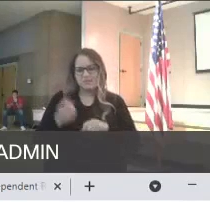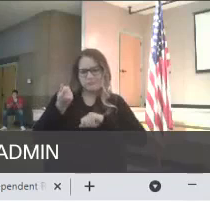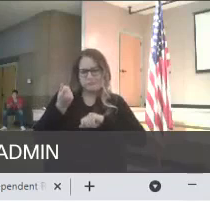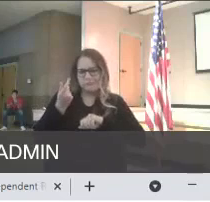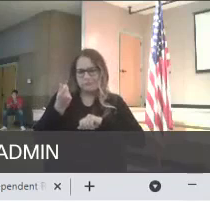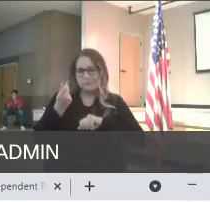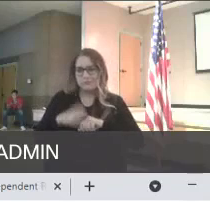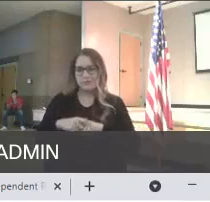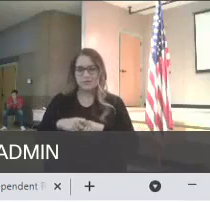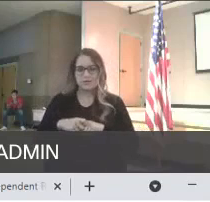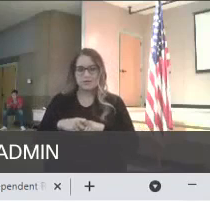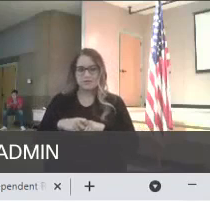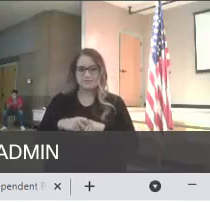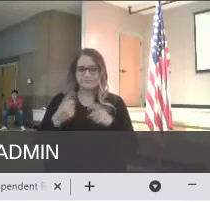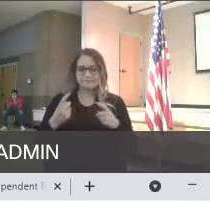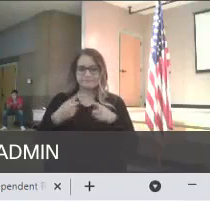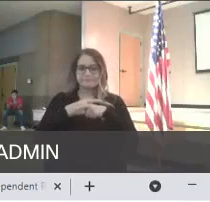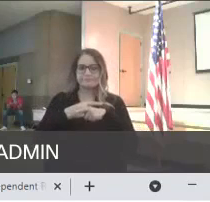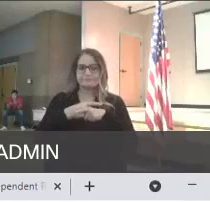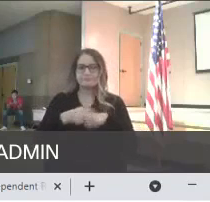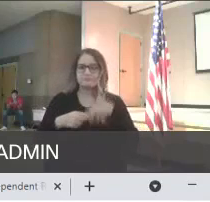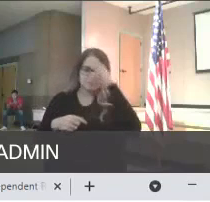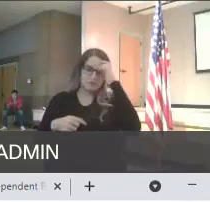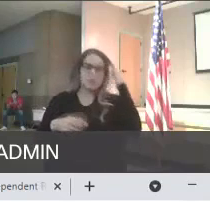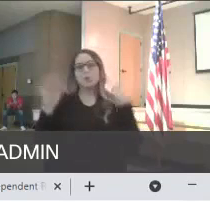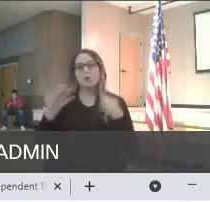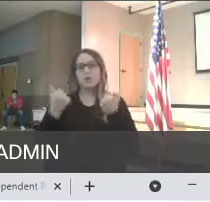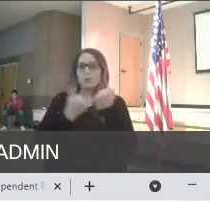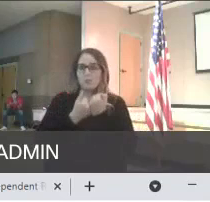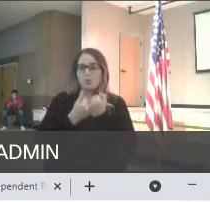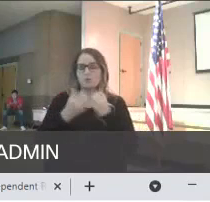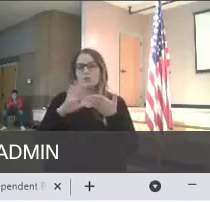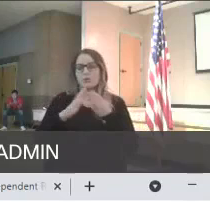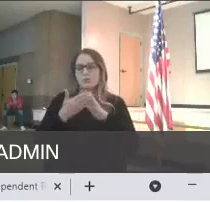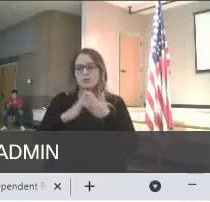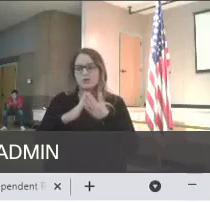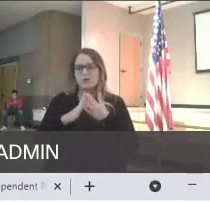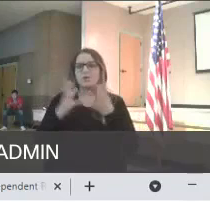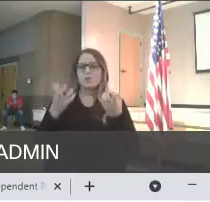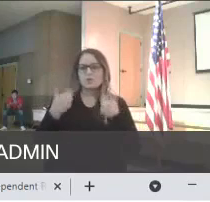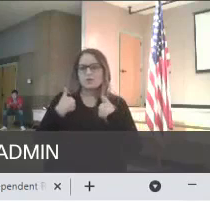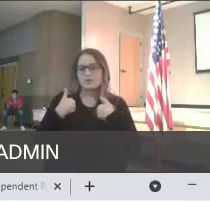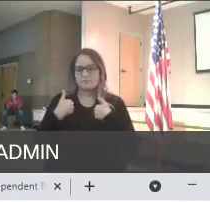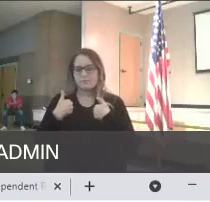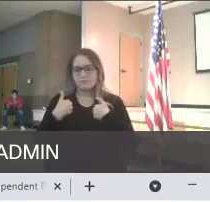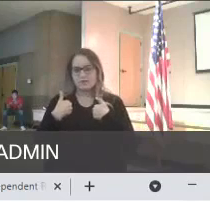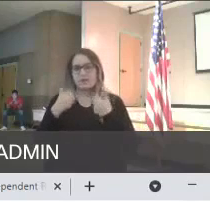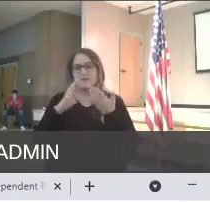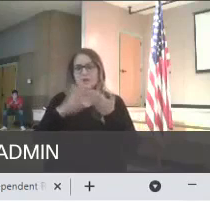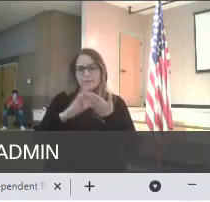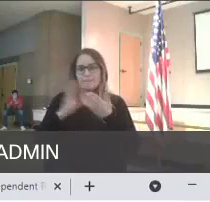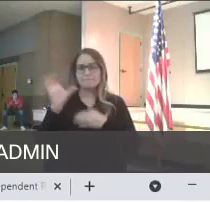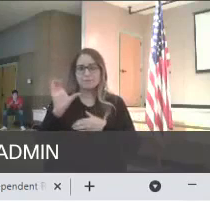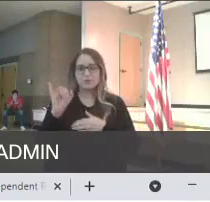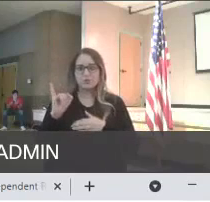of contrast in saying, well, we're here to support our community. We want to have a community interest. We